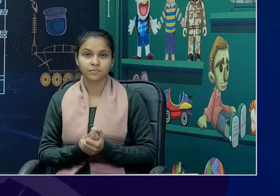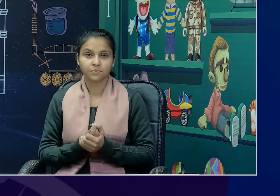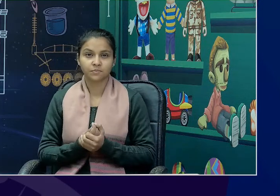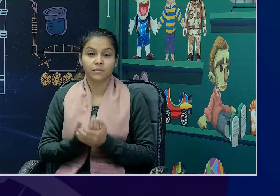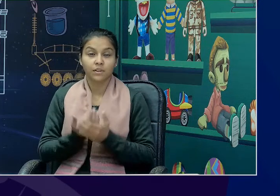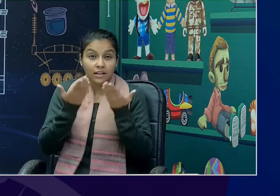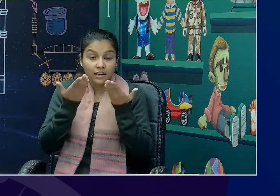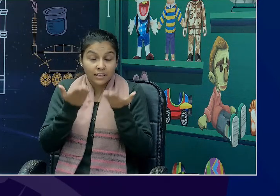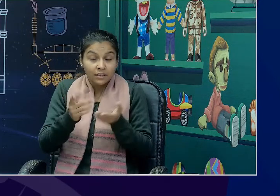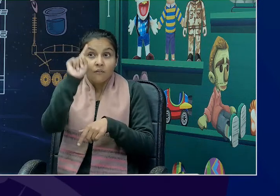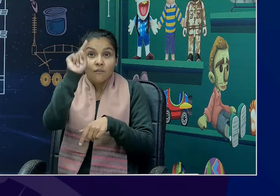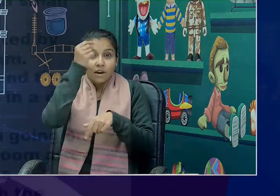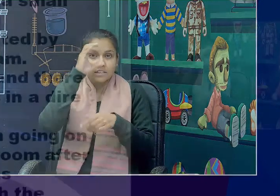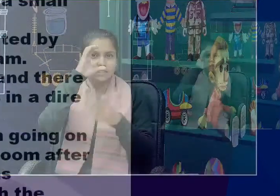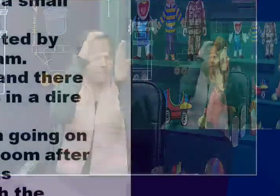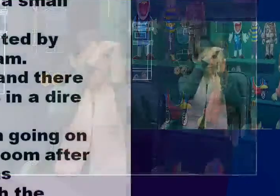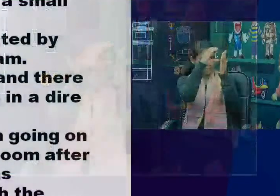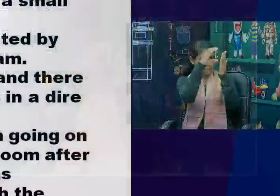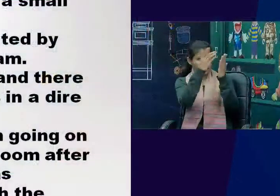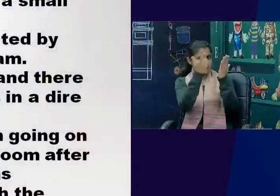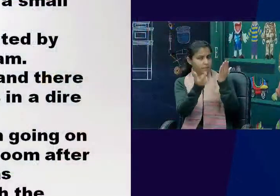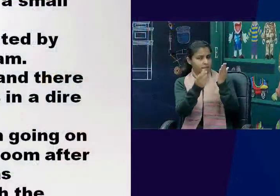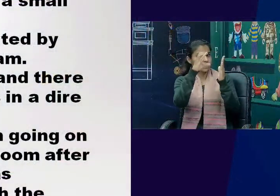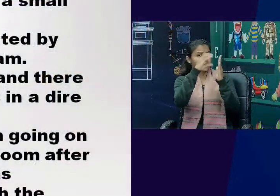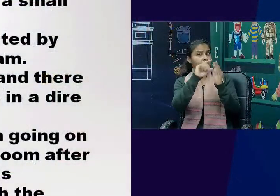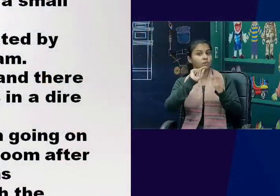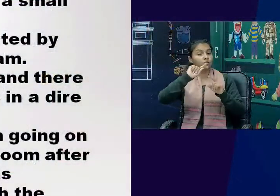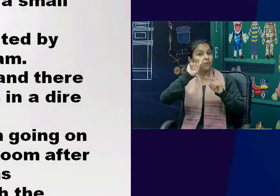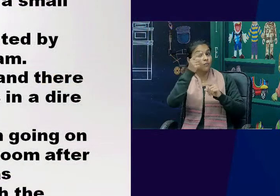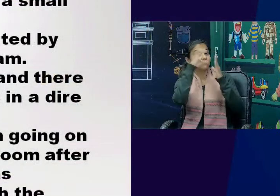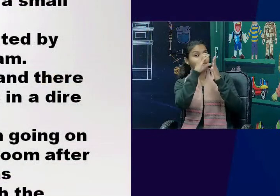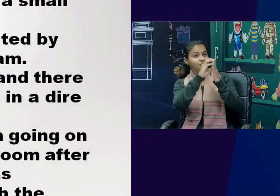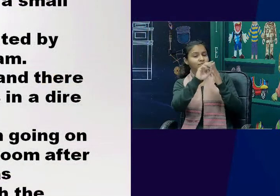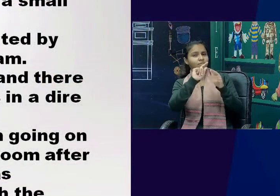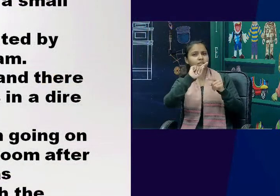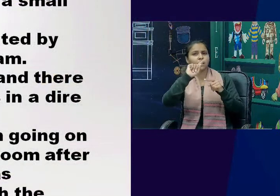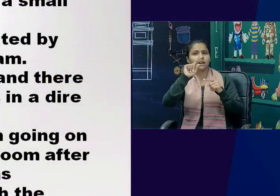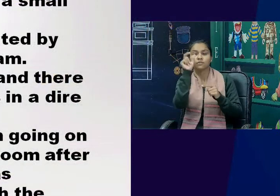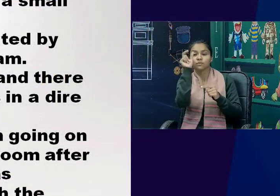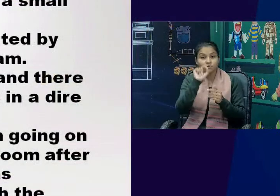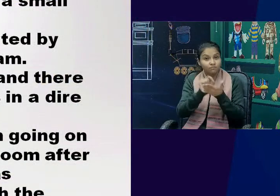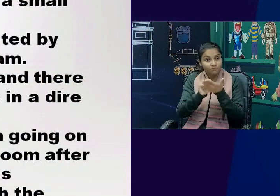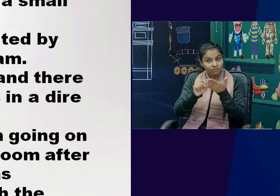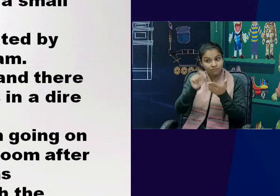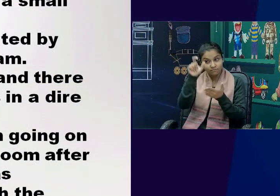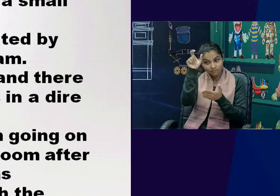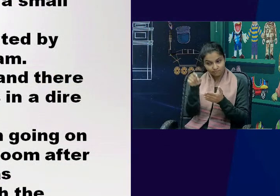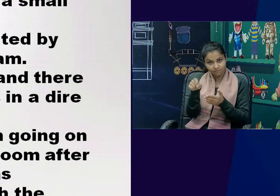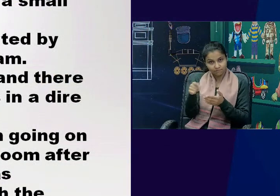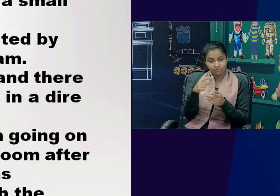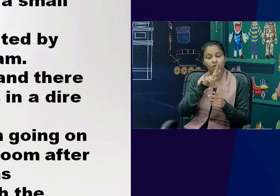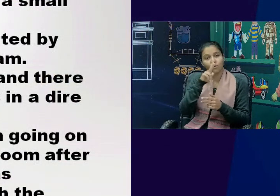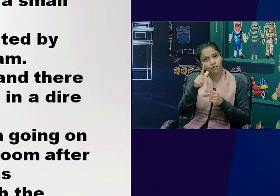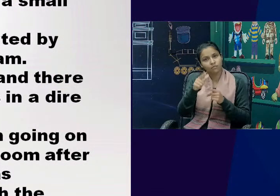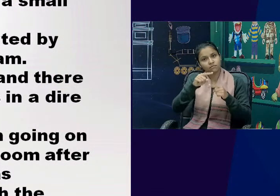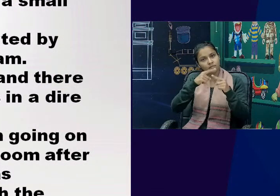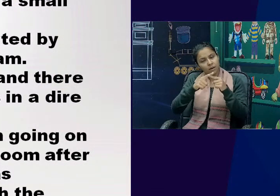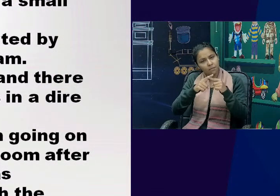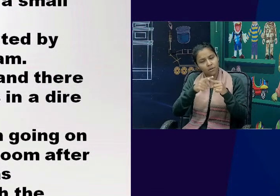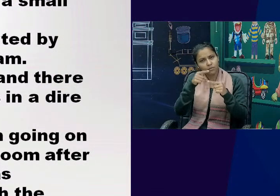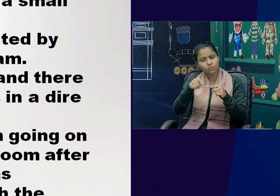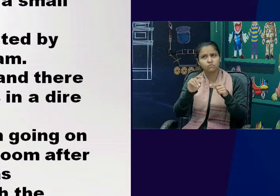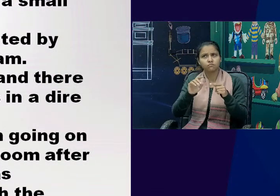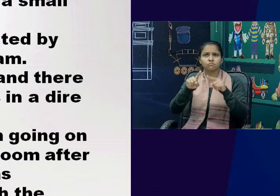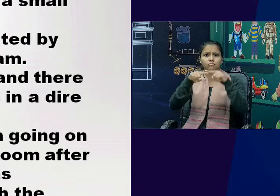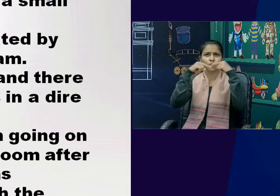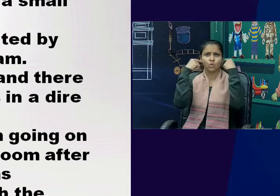in the first paragraph, the writer talks about that how he was his room was very old